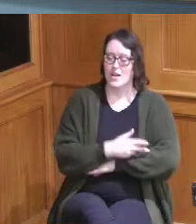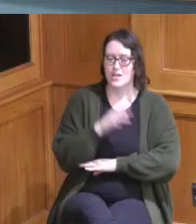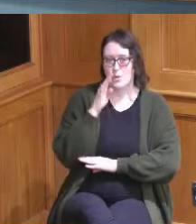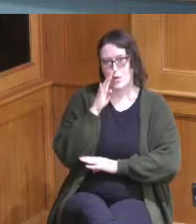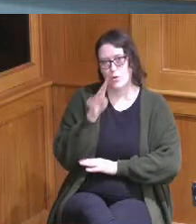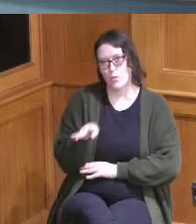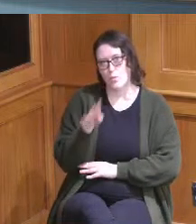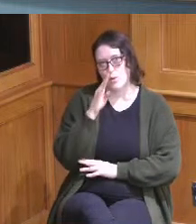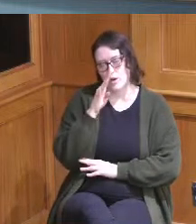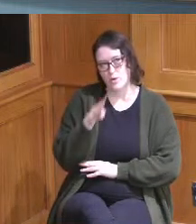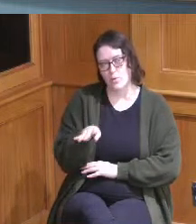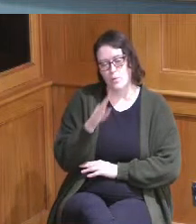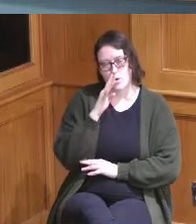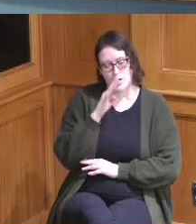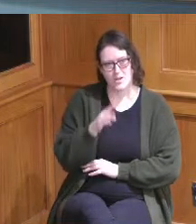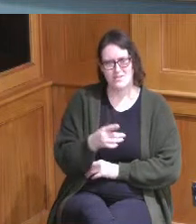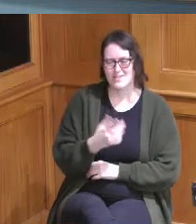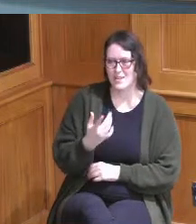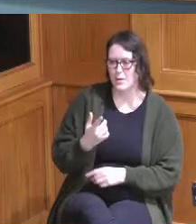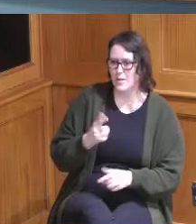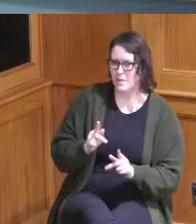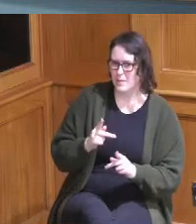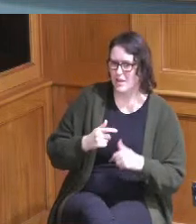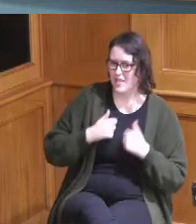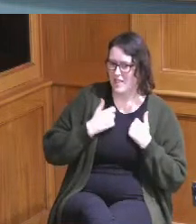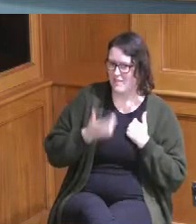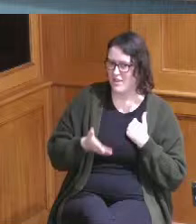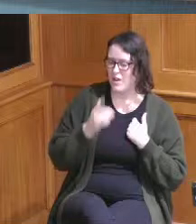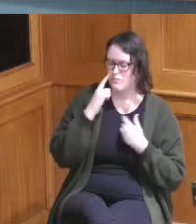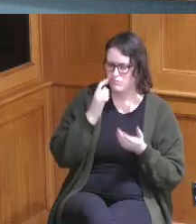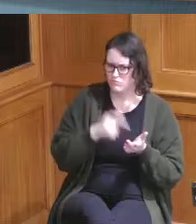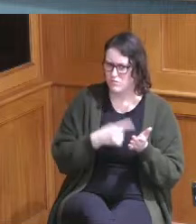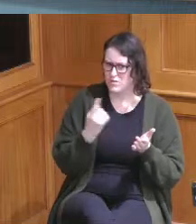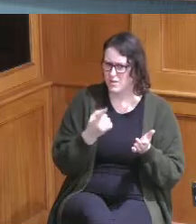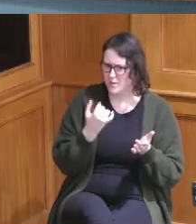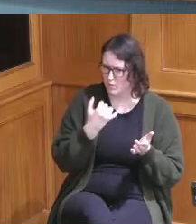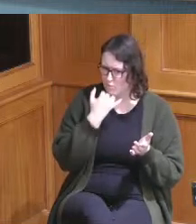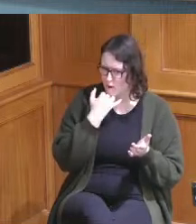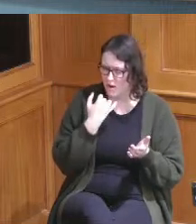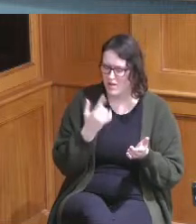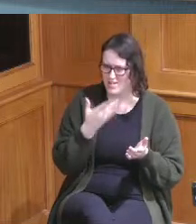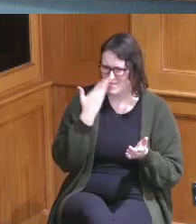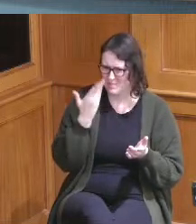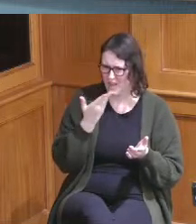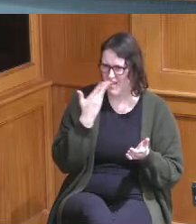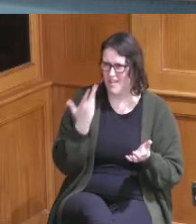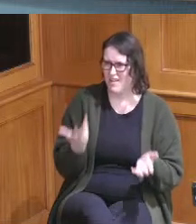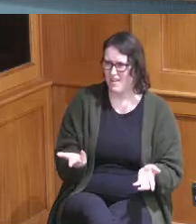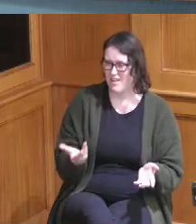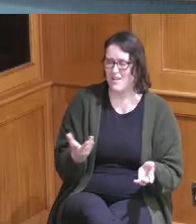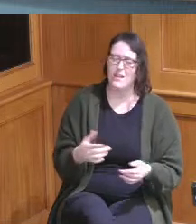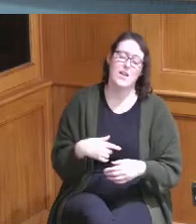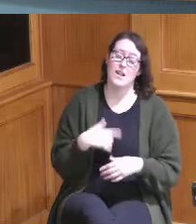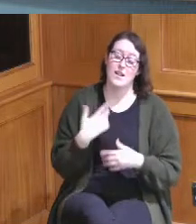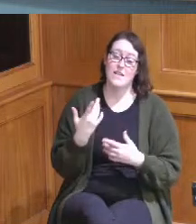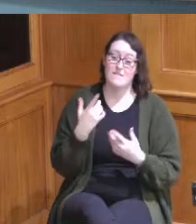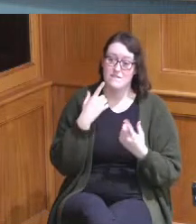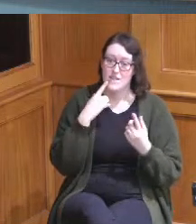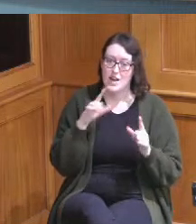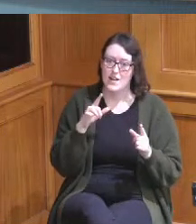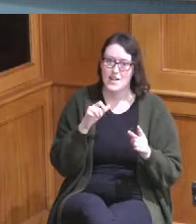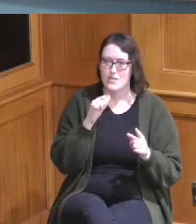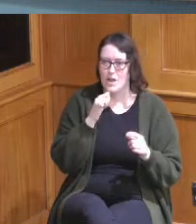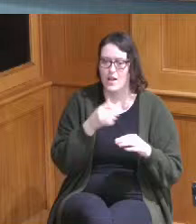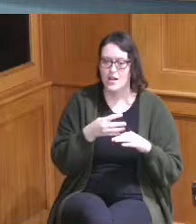ignored residents telling them something is going on over there. It smells. And it got to the point where instead of a slow